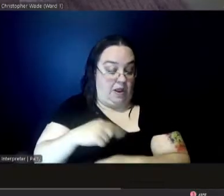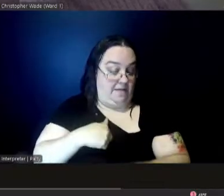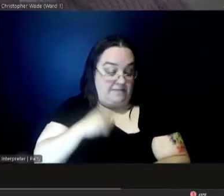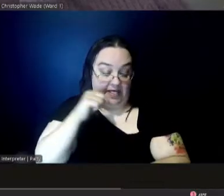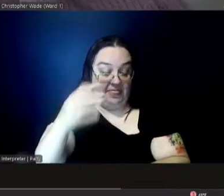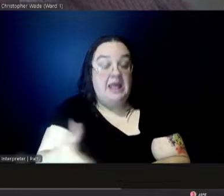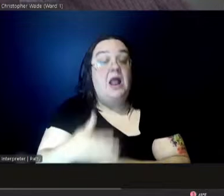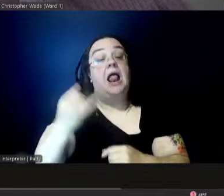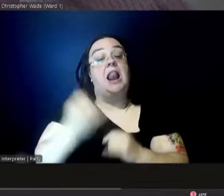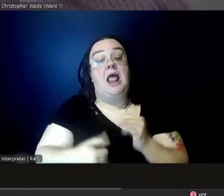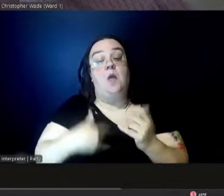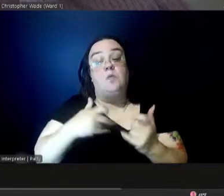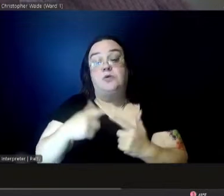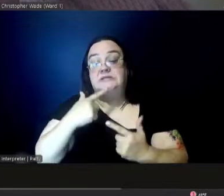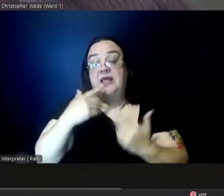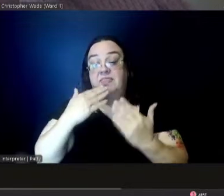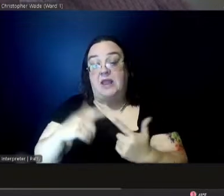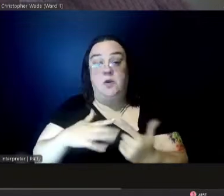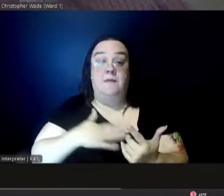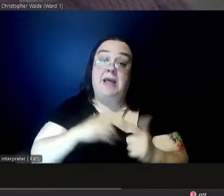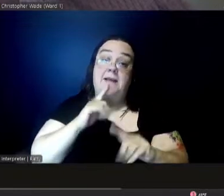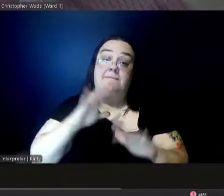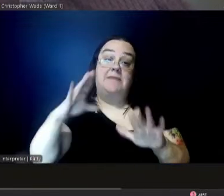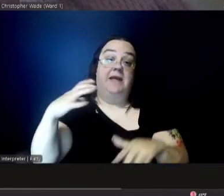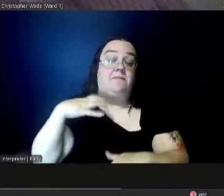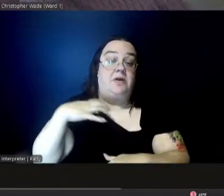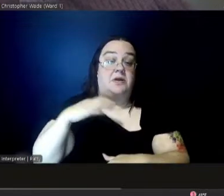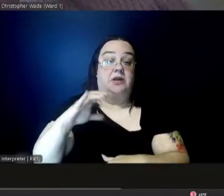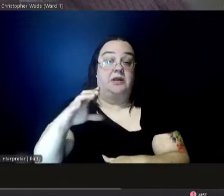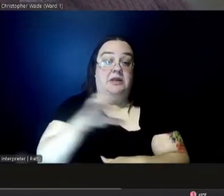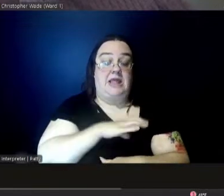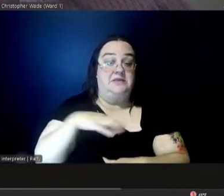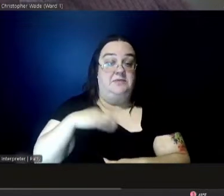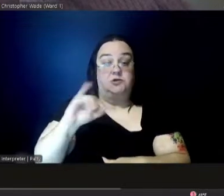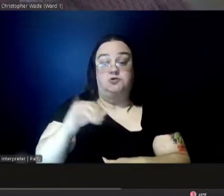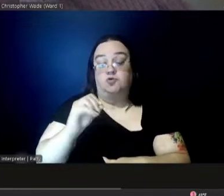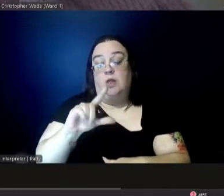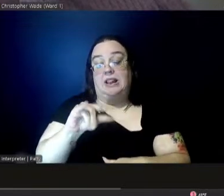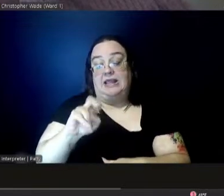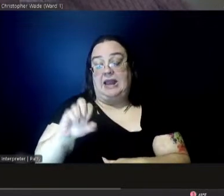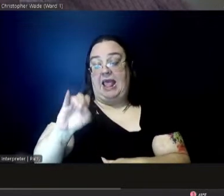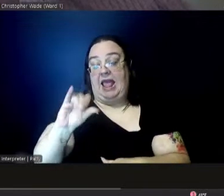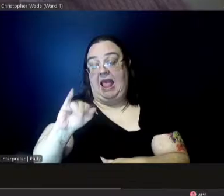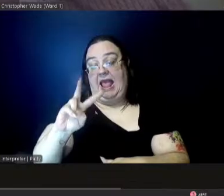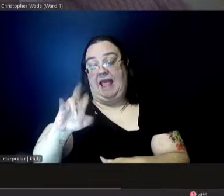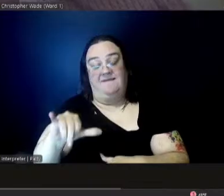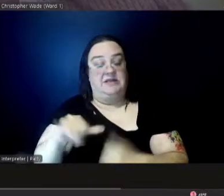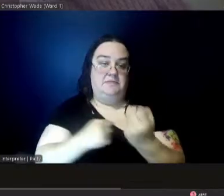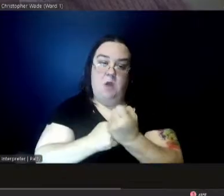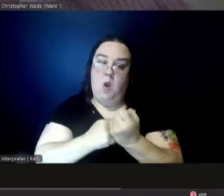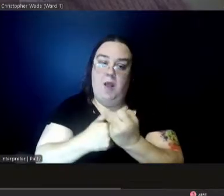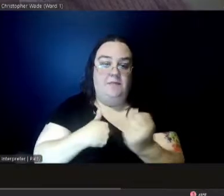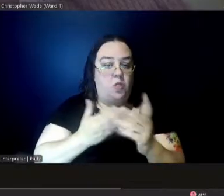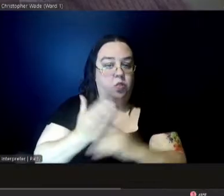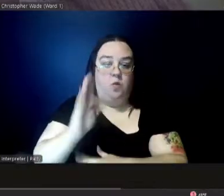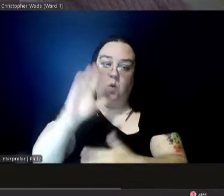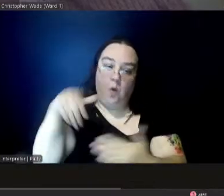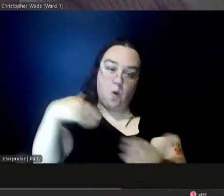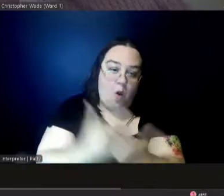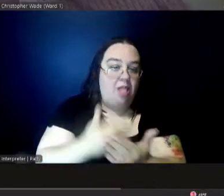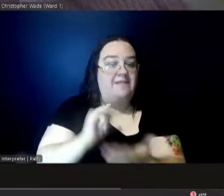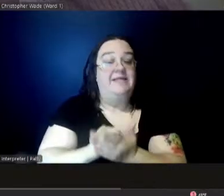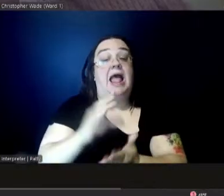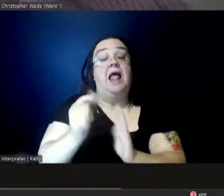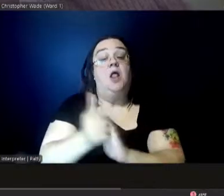Lastly, I do want to say thank you to my amazing boss, Councilmember Jolene Ivey, who stood by me throughout this whole attack, and to the attorneys at Williams